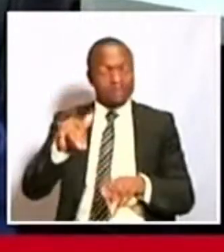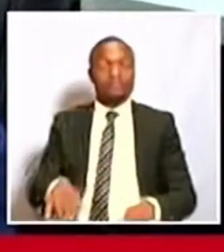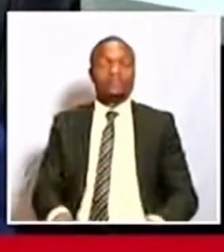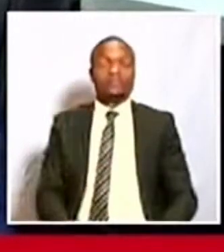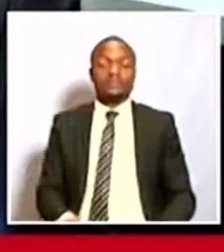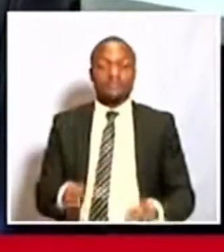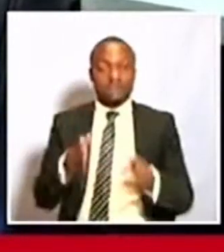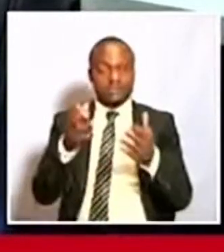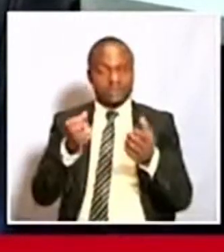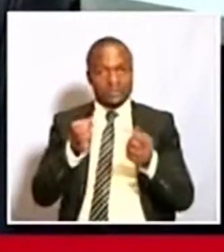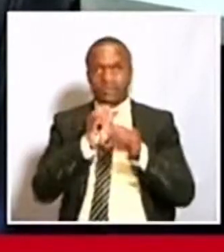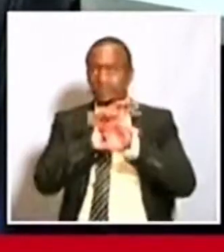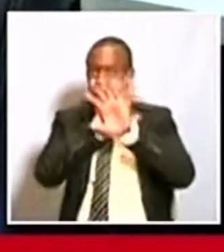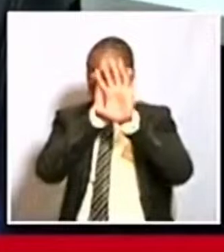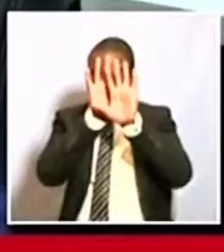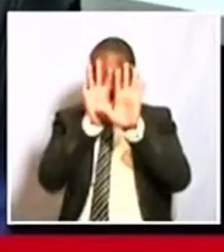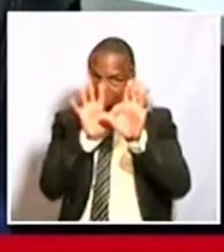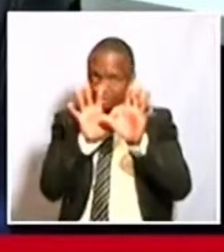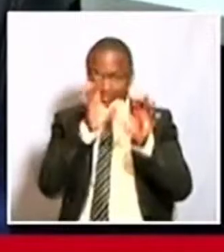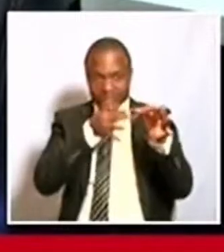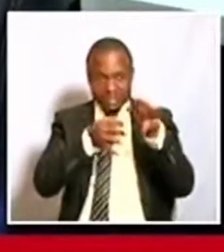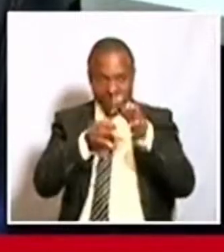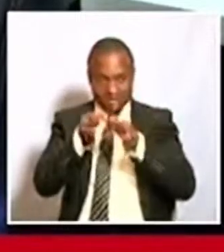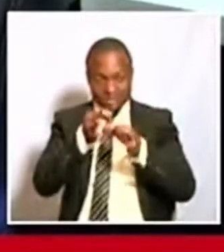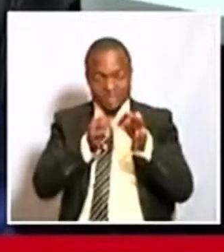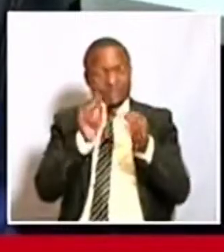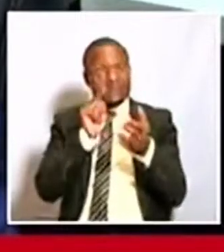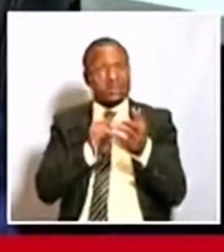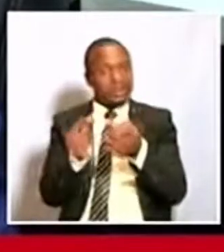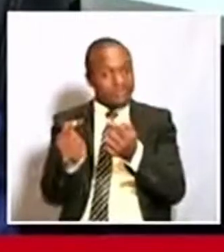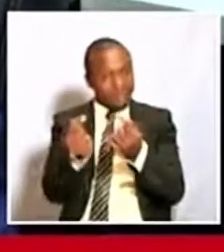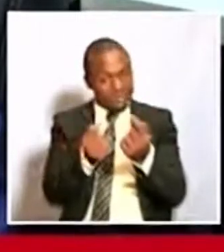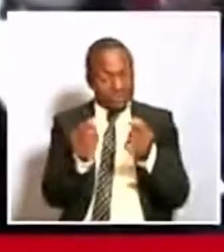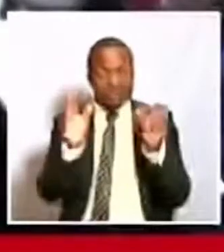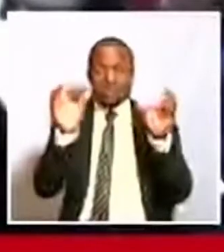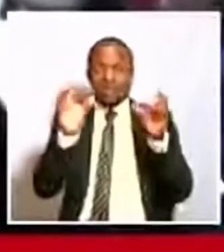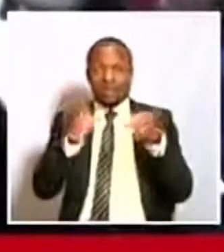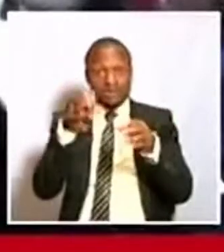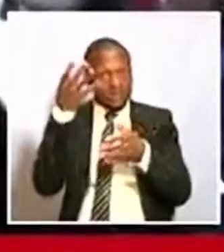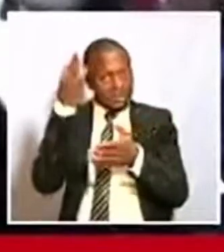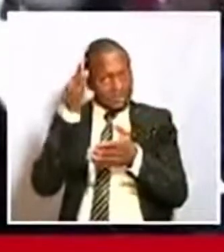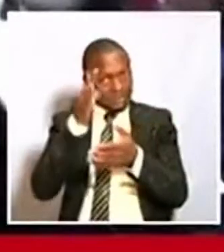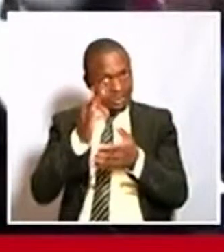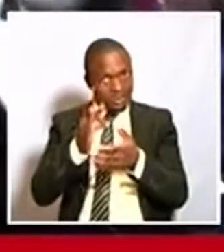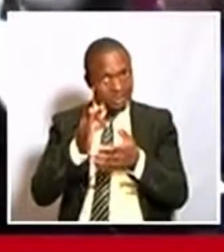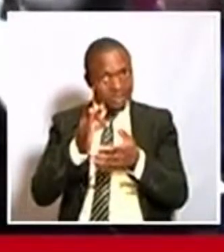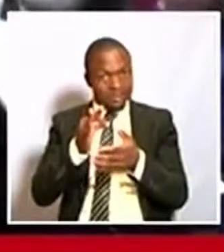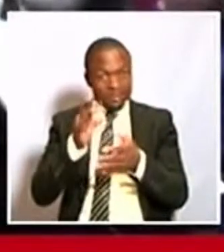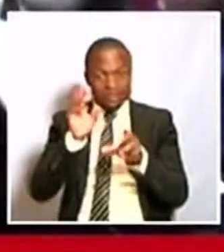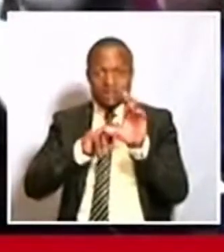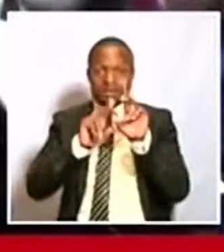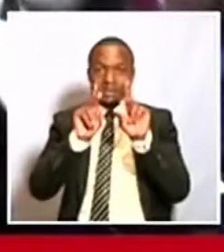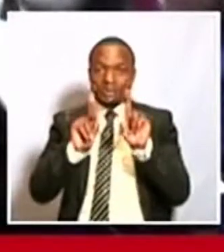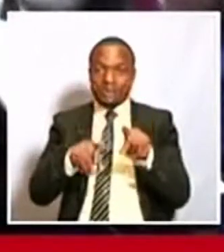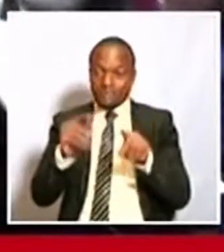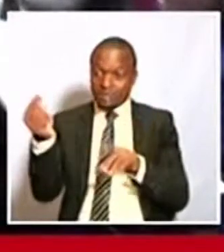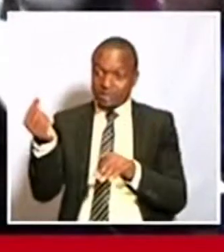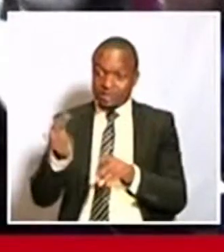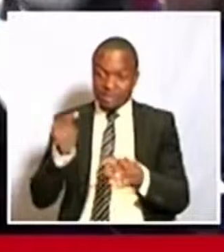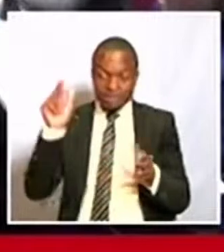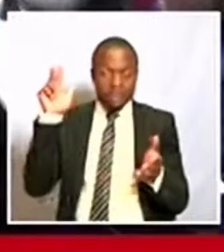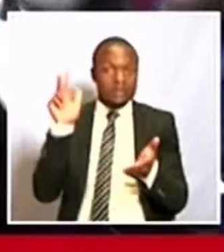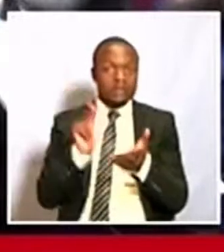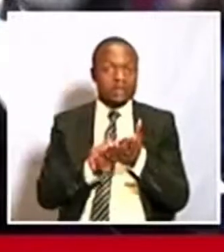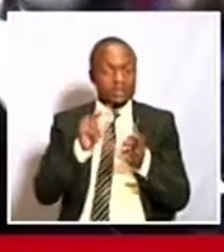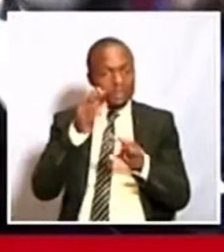Just want to have a comfort on me. So from this scenario, Council Secretary, it's like the chairperson came to sign